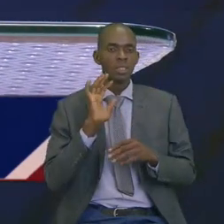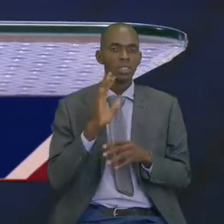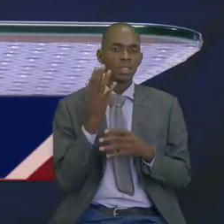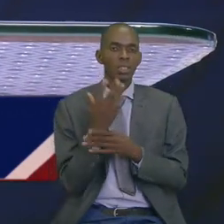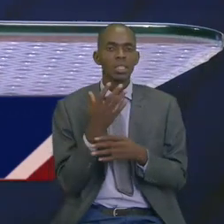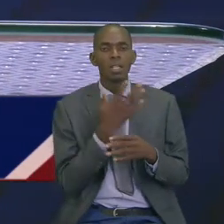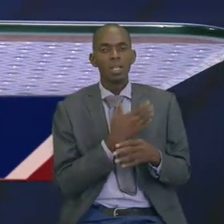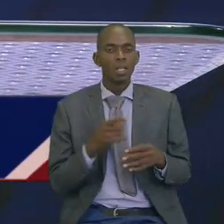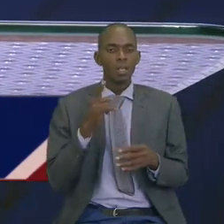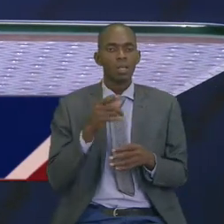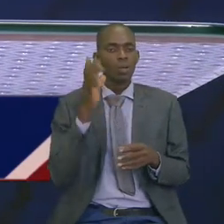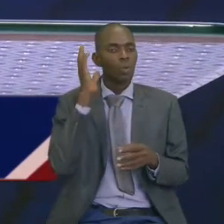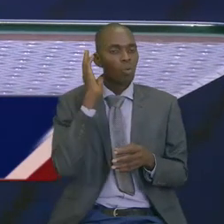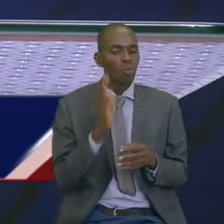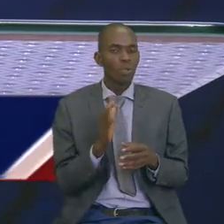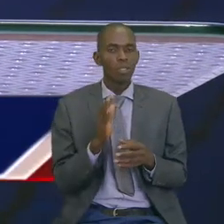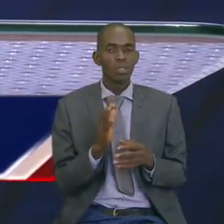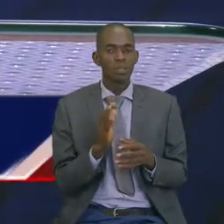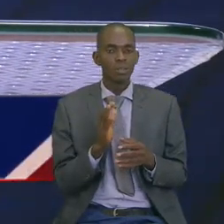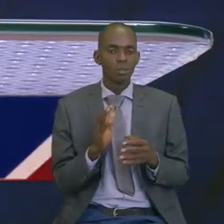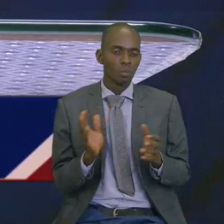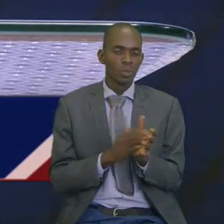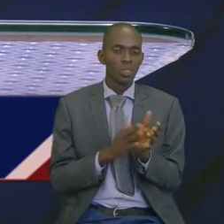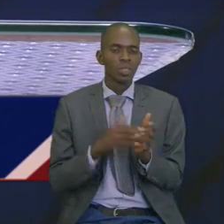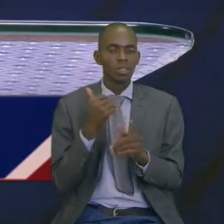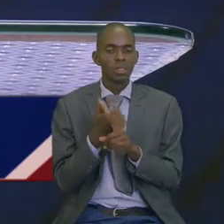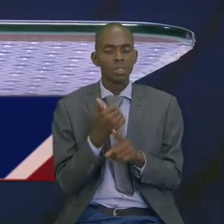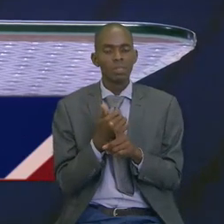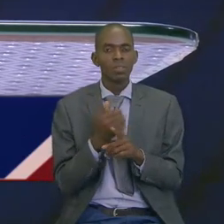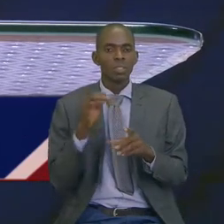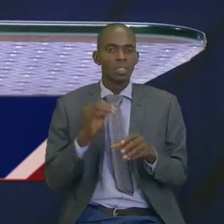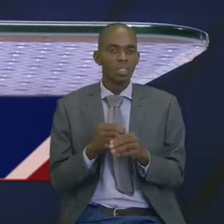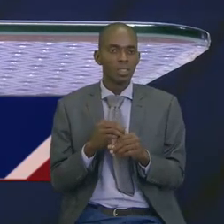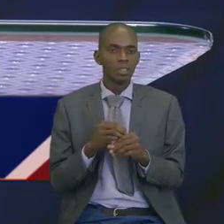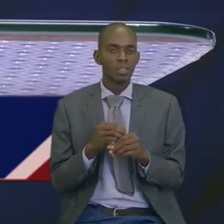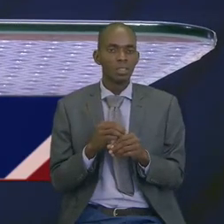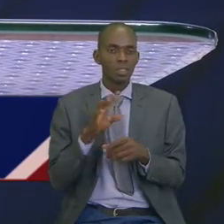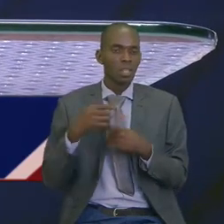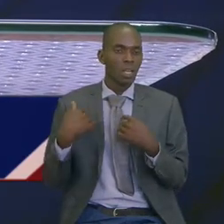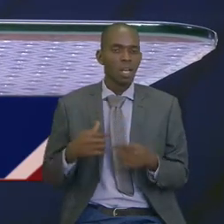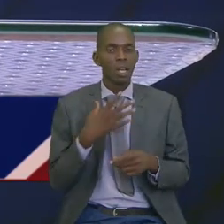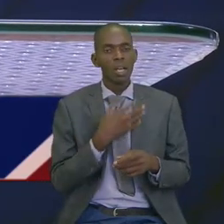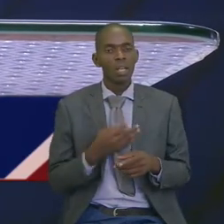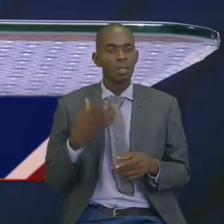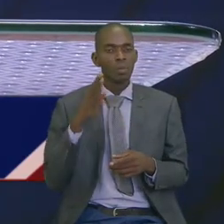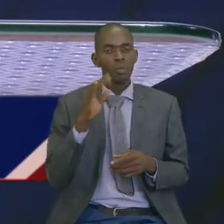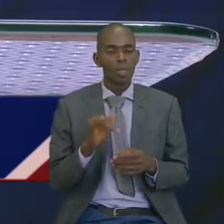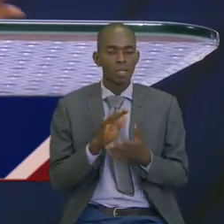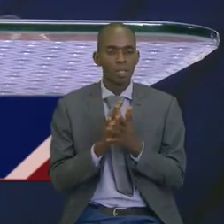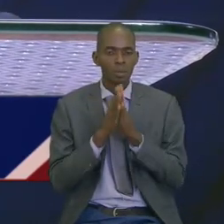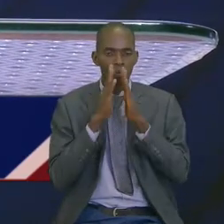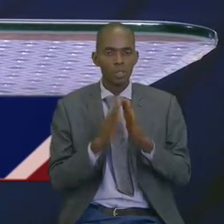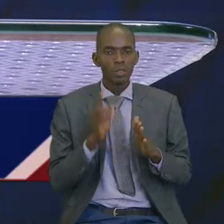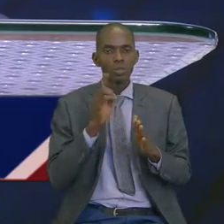shall magnify himself in his heart, and by peace shall he